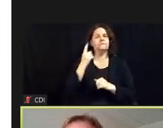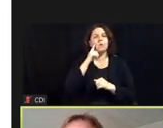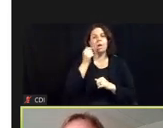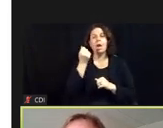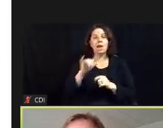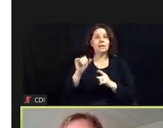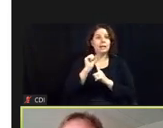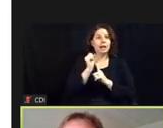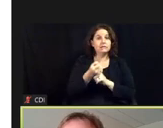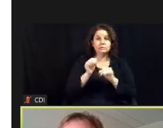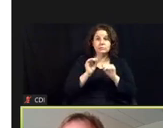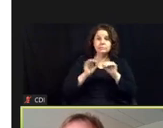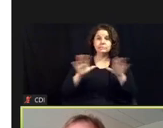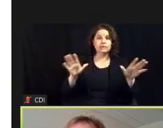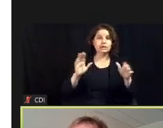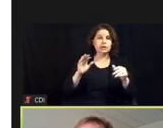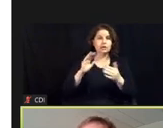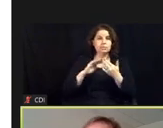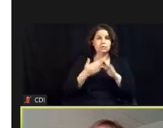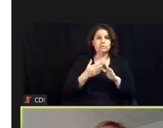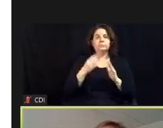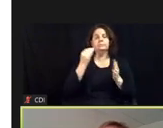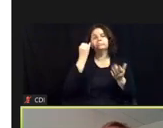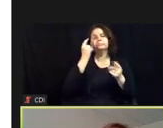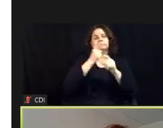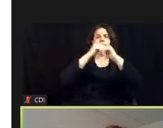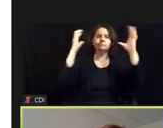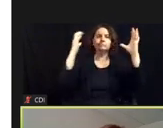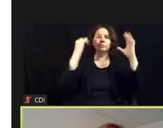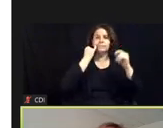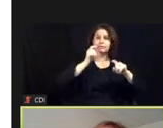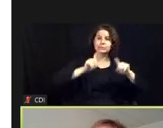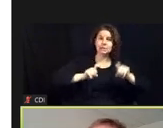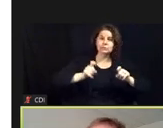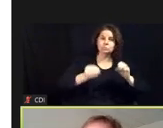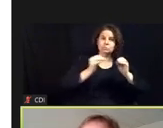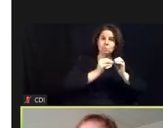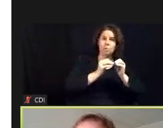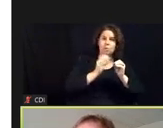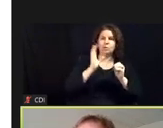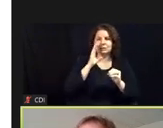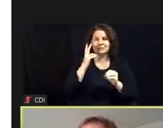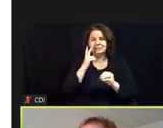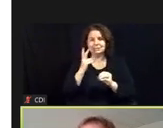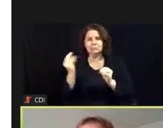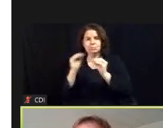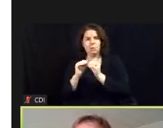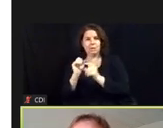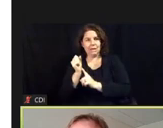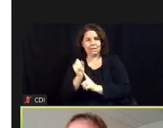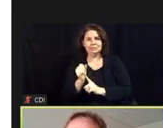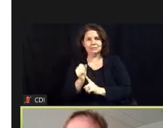you're testing more, you're going to see more cases. And if you're testing less, you're going to see less cases, right? So if you had 100 people